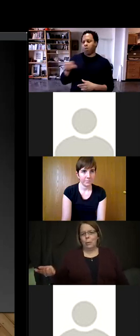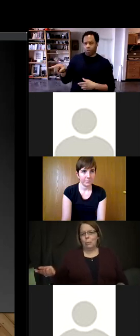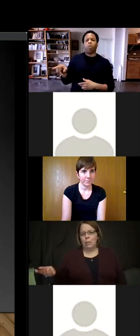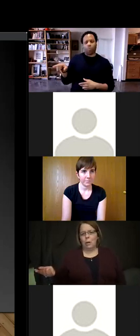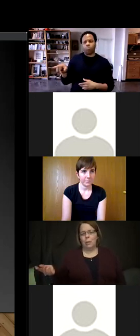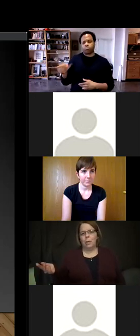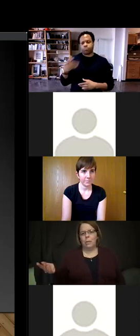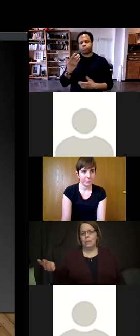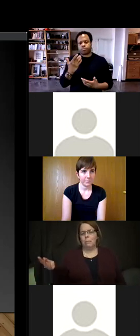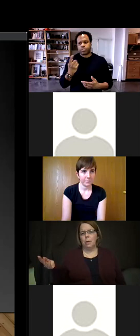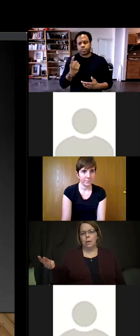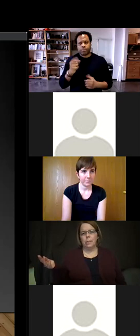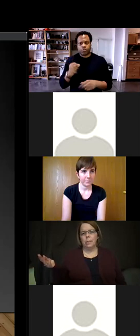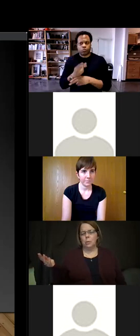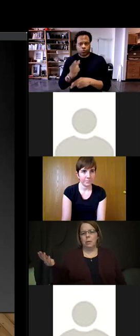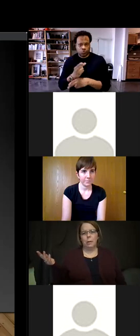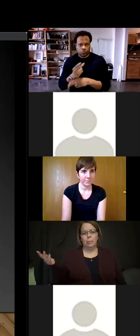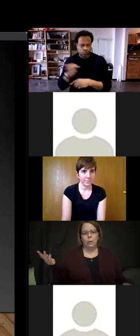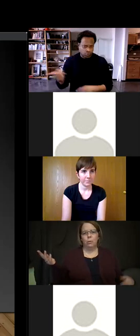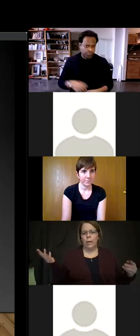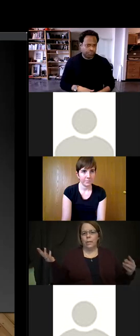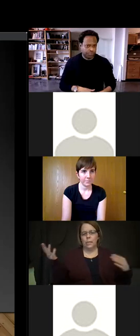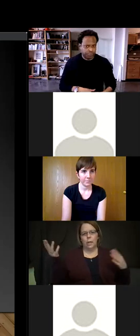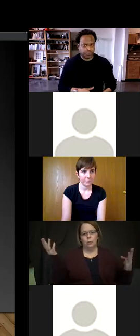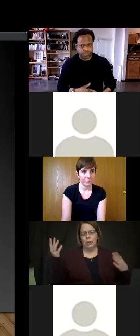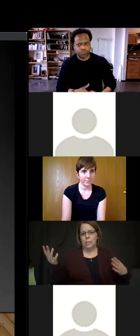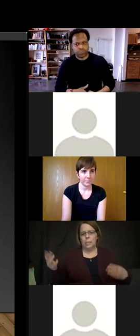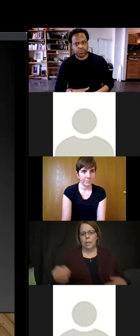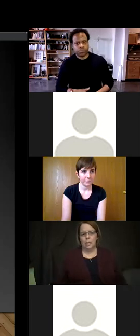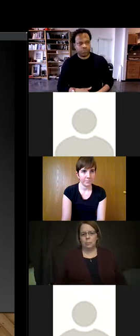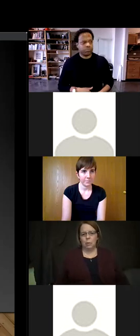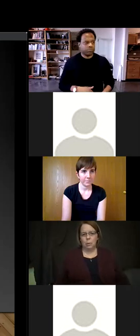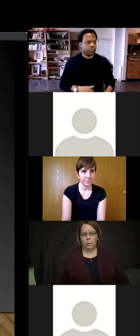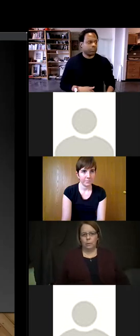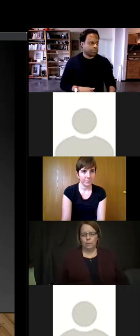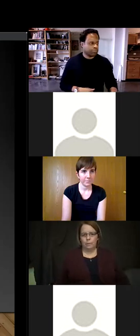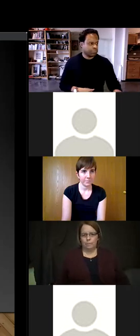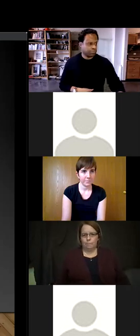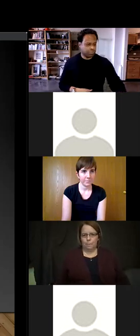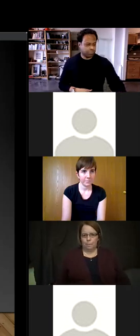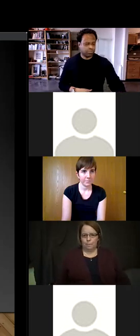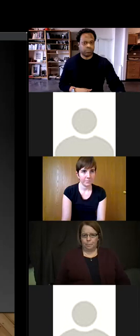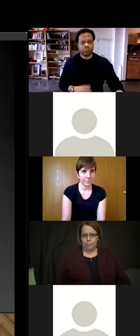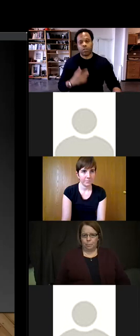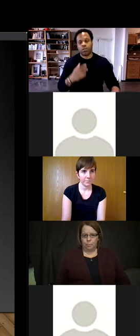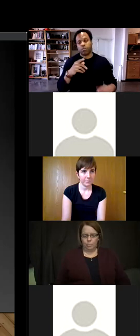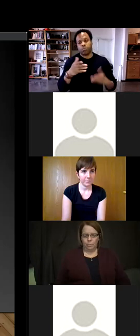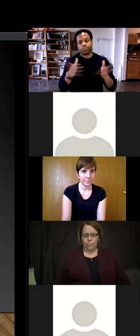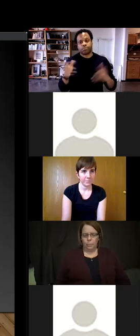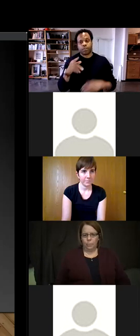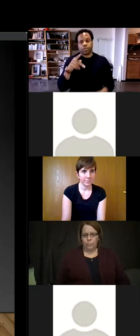They may only be there because signals may not be the greatest at other places in the hospital.